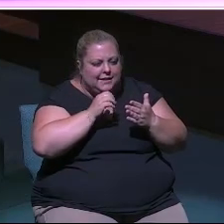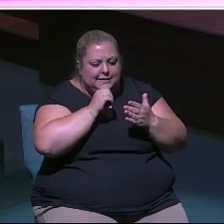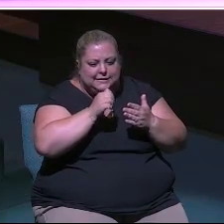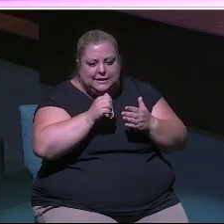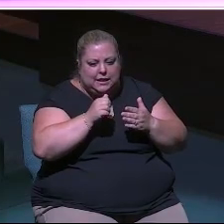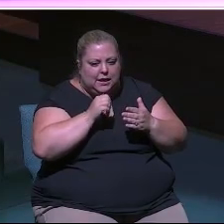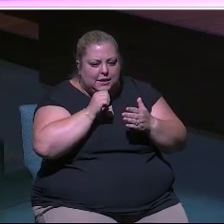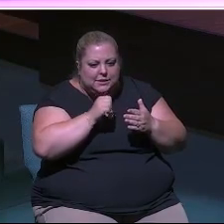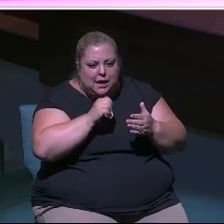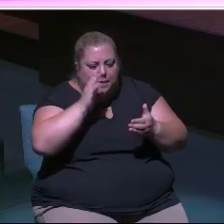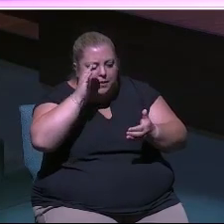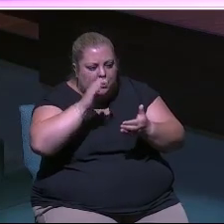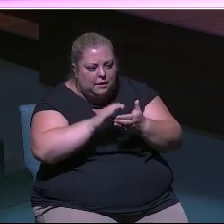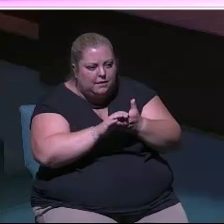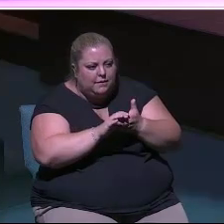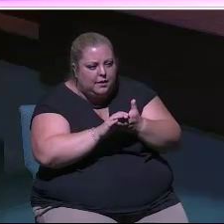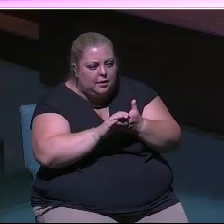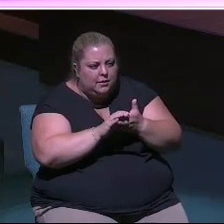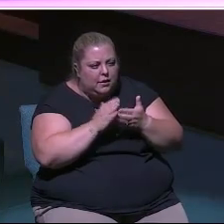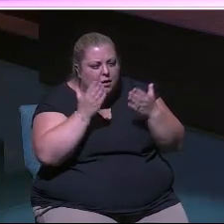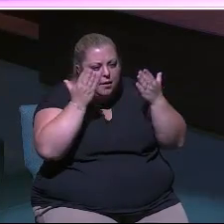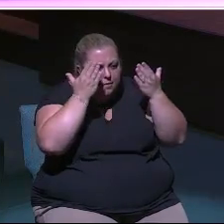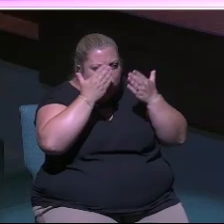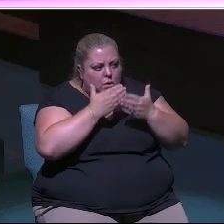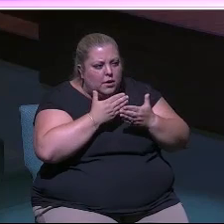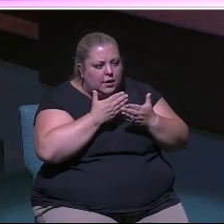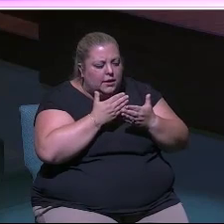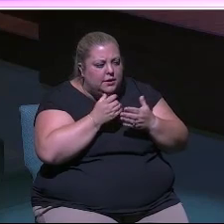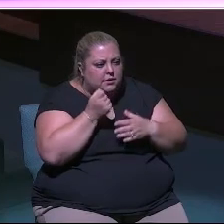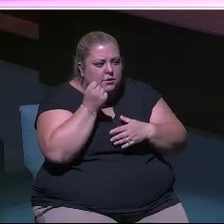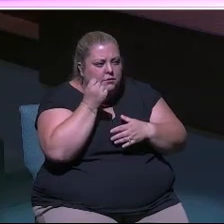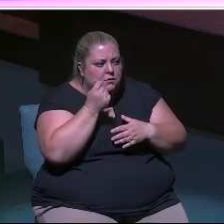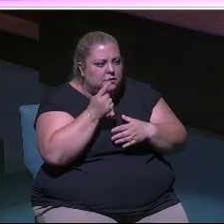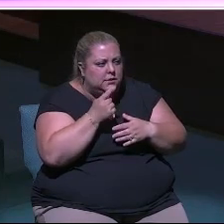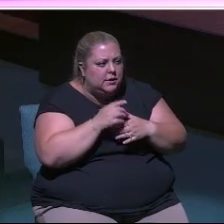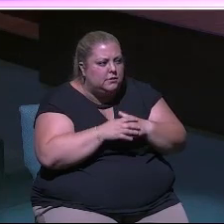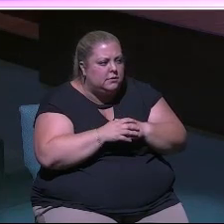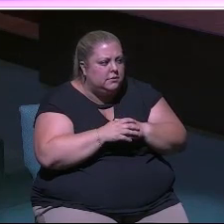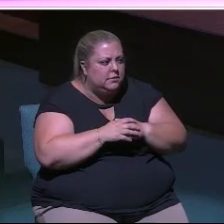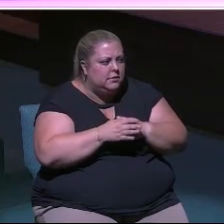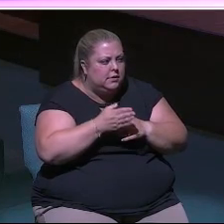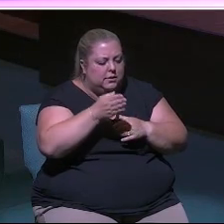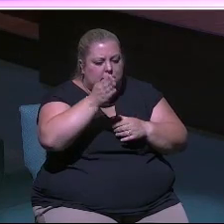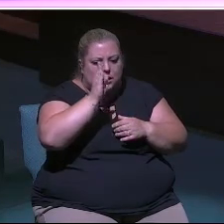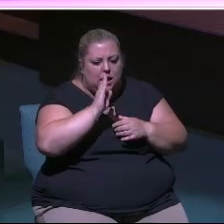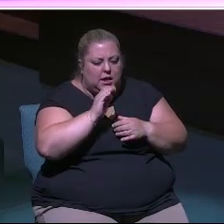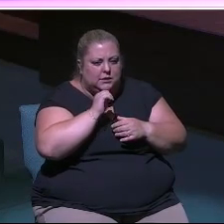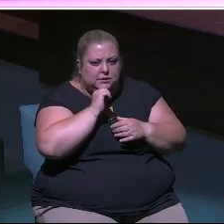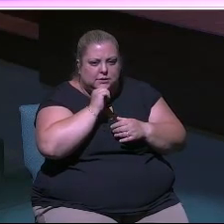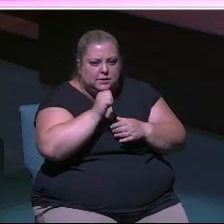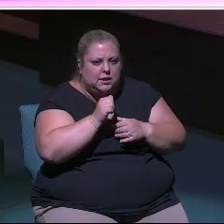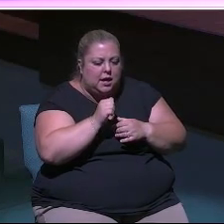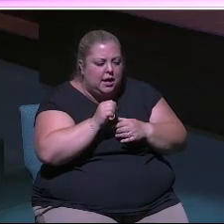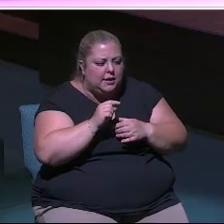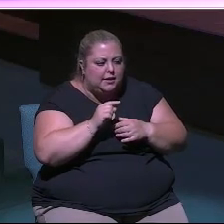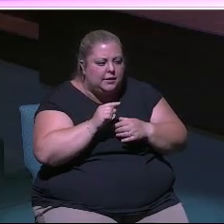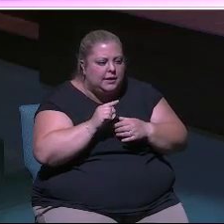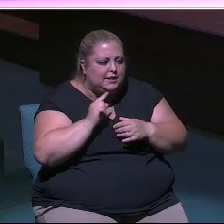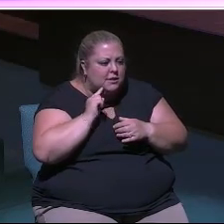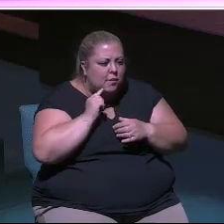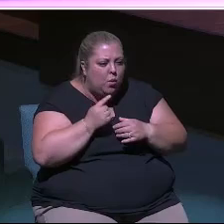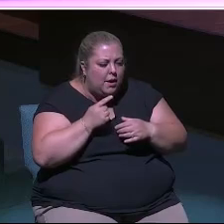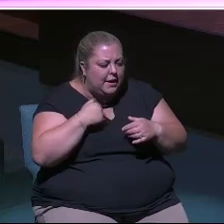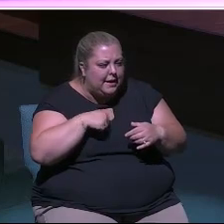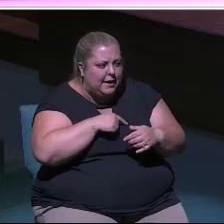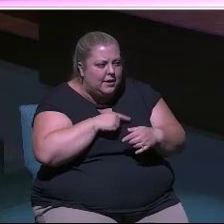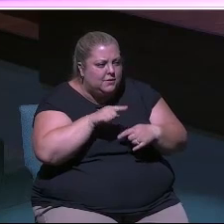Mourning is understandable. God does not get he's not disappointed in us when